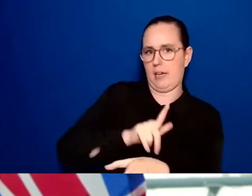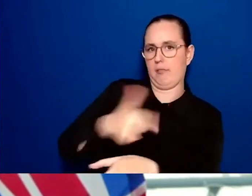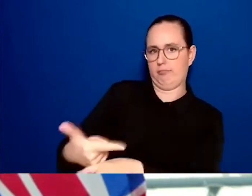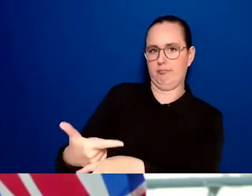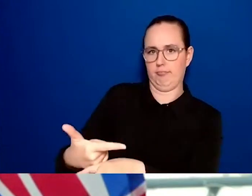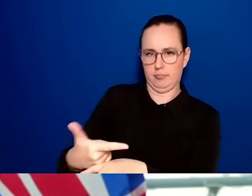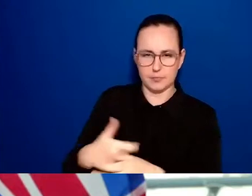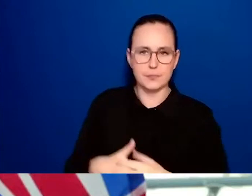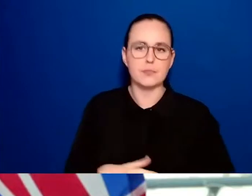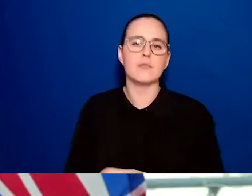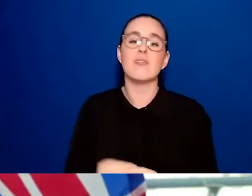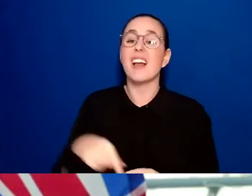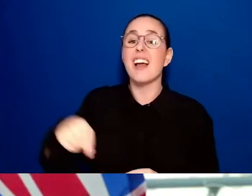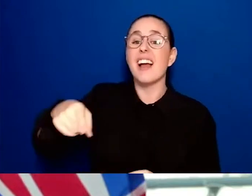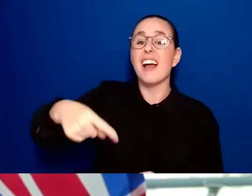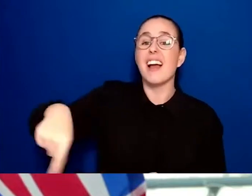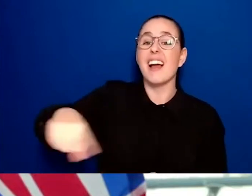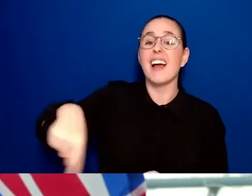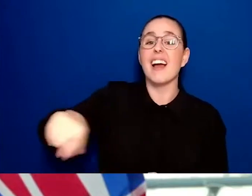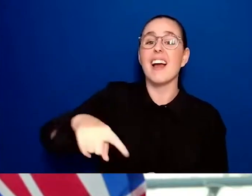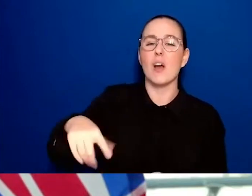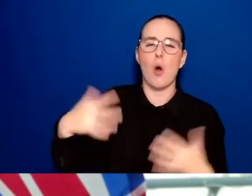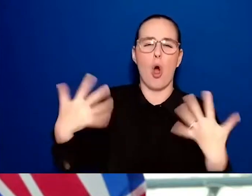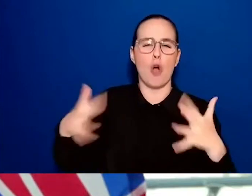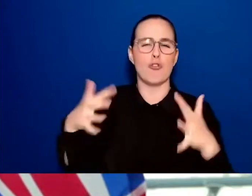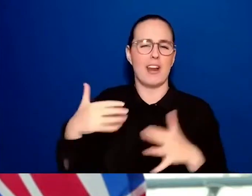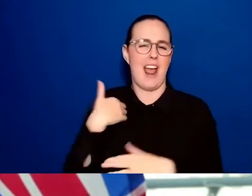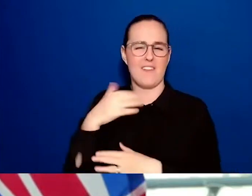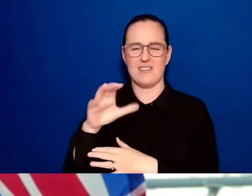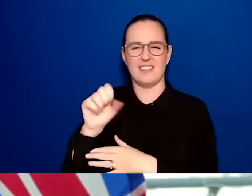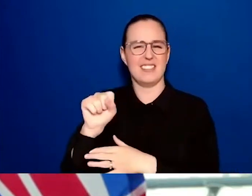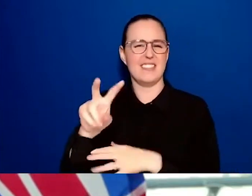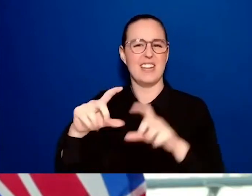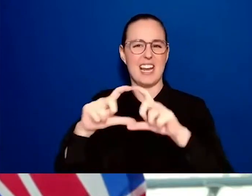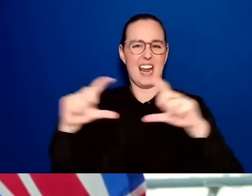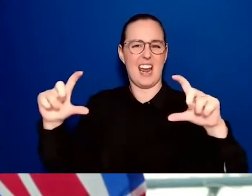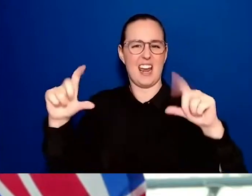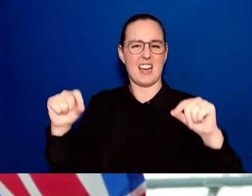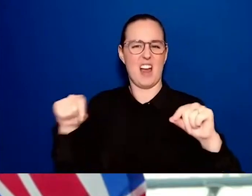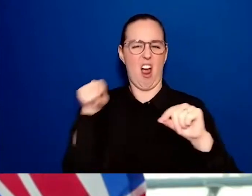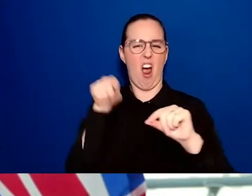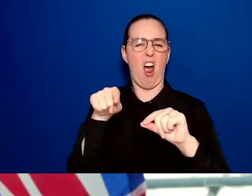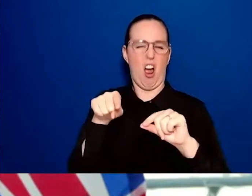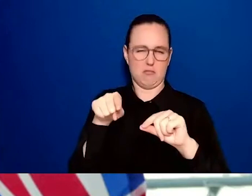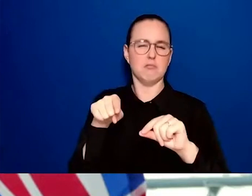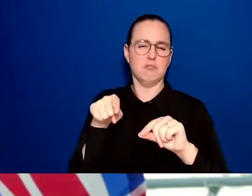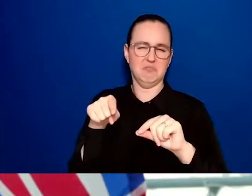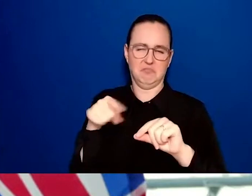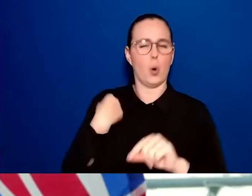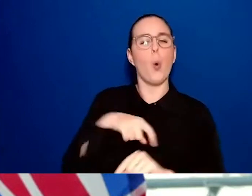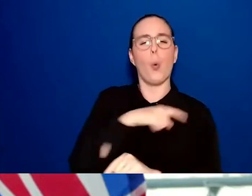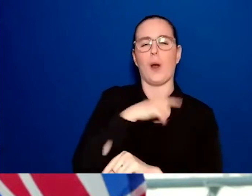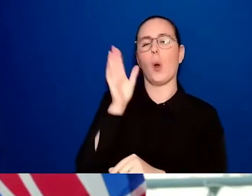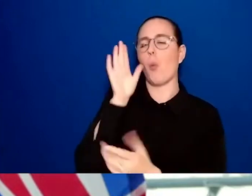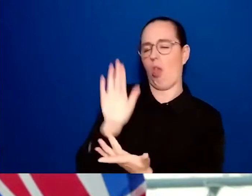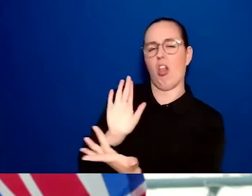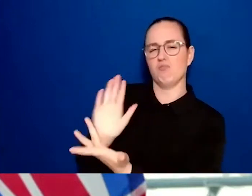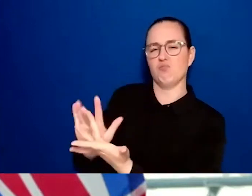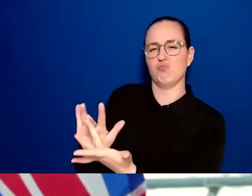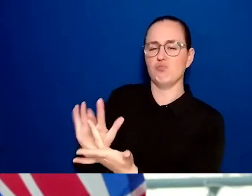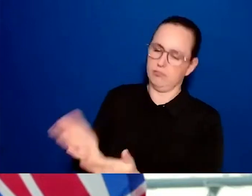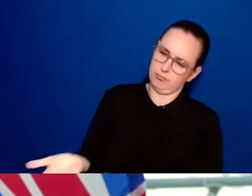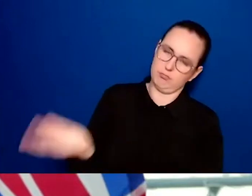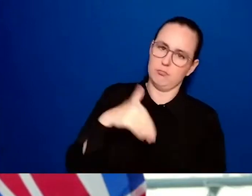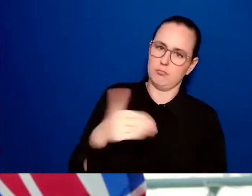be receiving a notice this week to be able to go in to any clinic in BC and get your